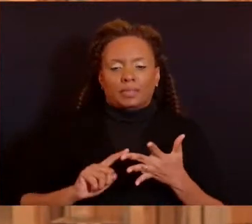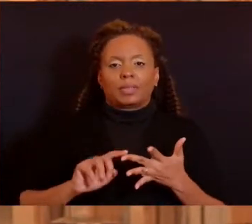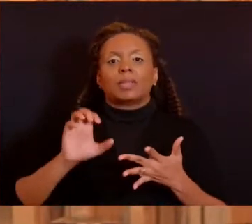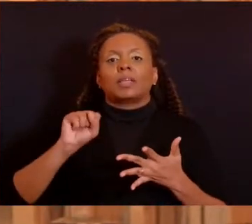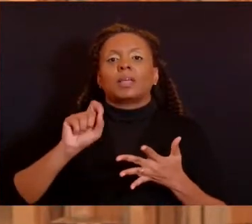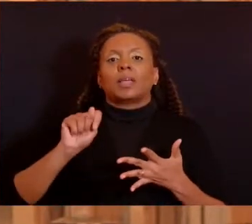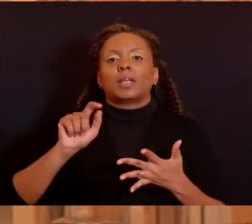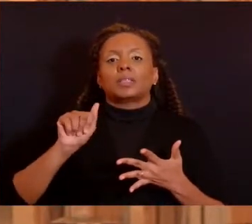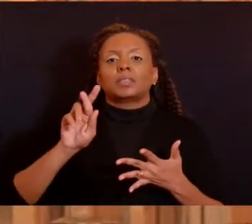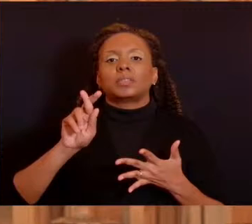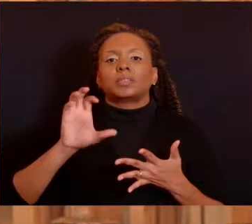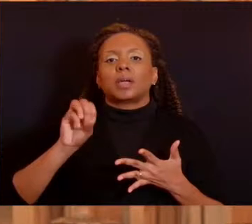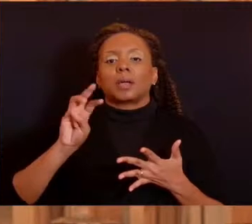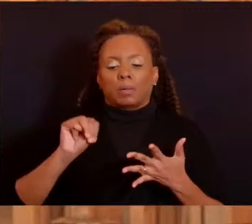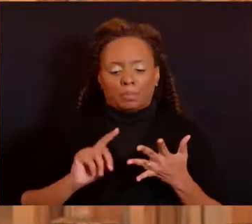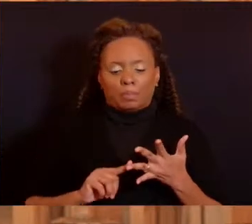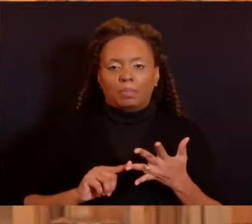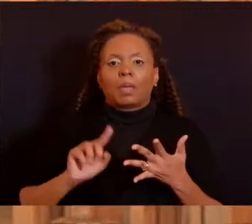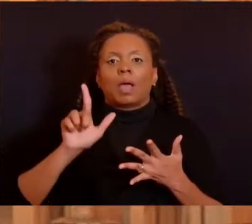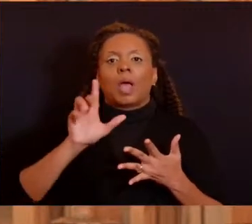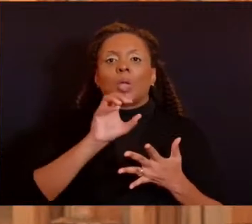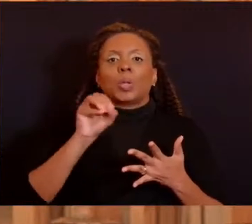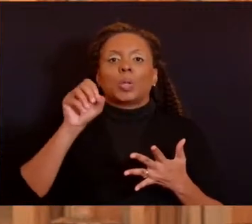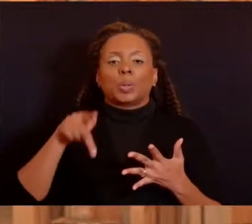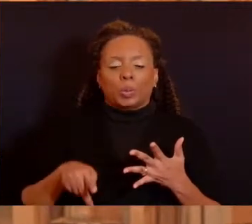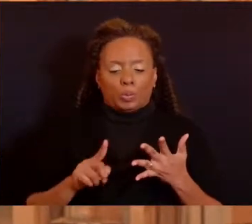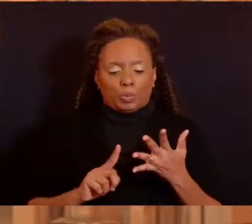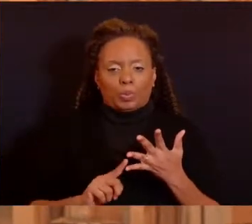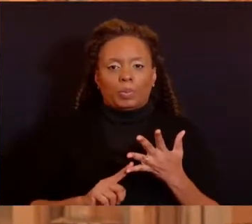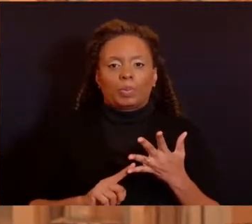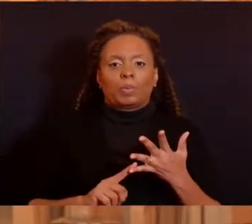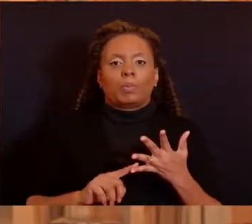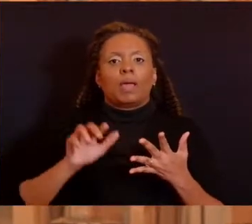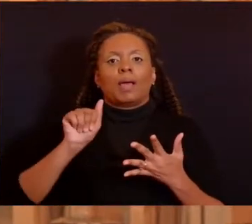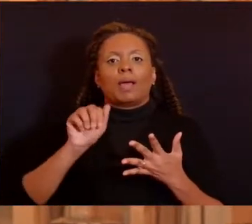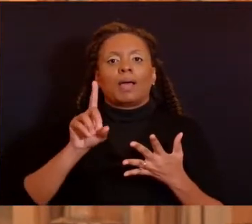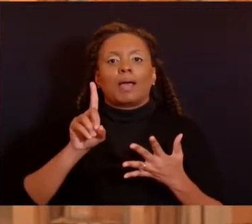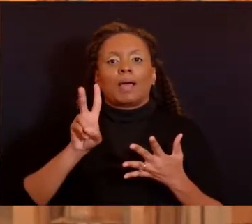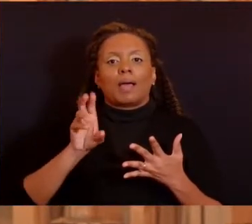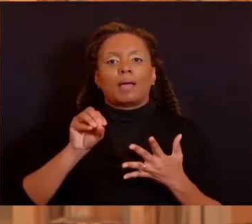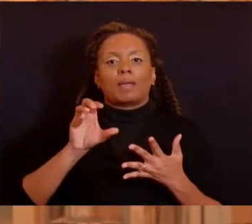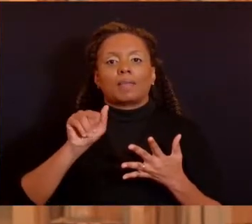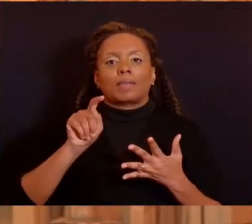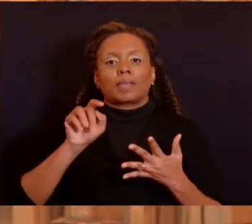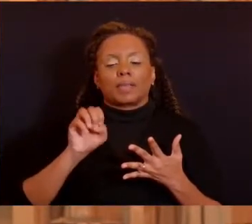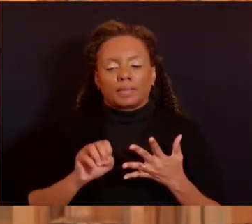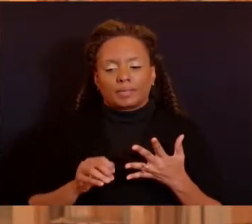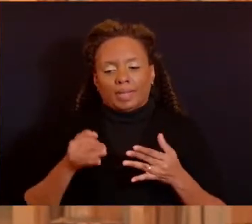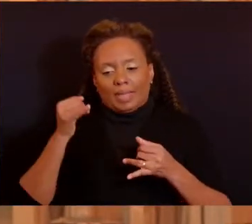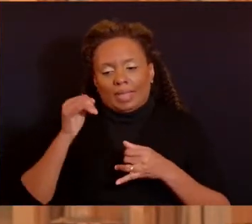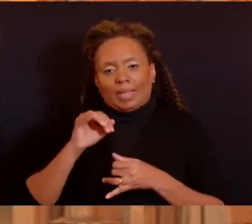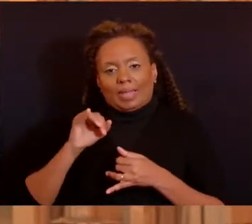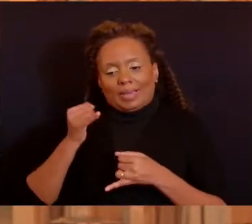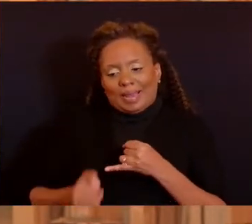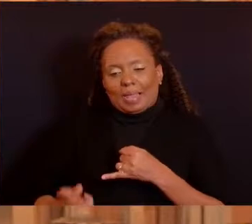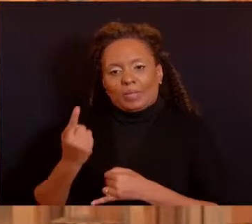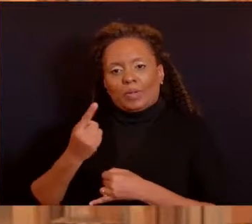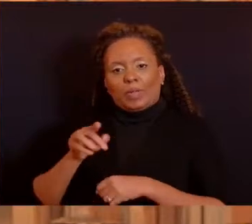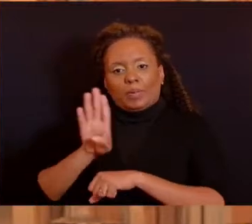Starcom Network, Kerry Gooden, Loop News, Cara Jean-Baptiste, the Barbados Advocate, and Kareem Smith from Barbados Today.